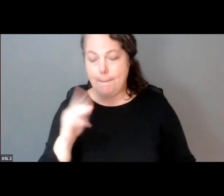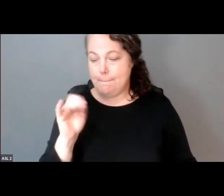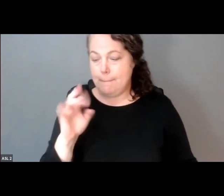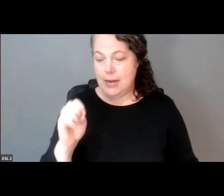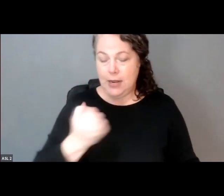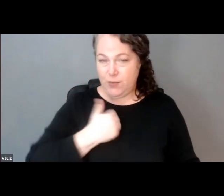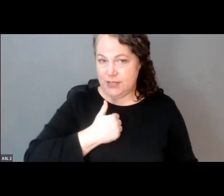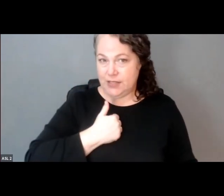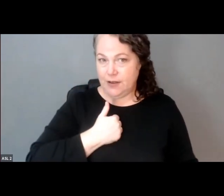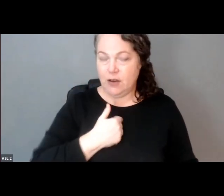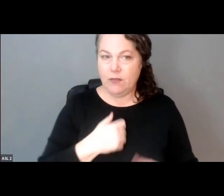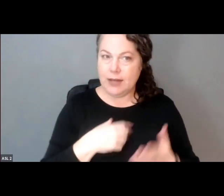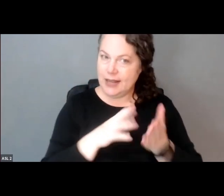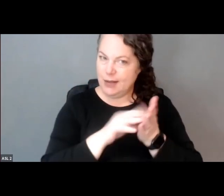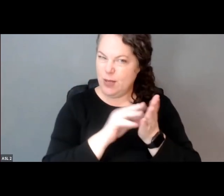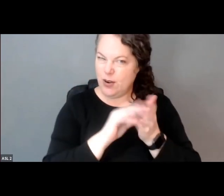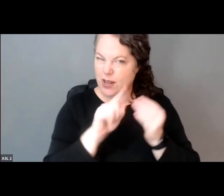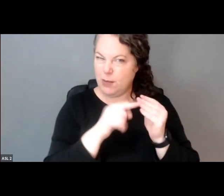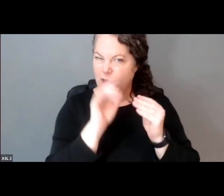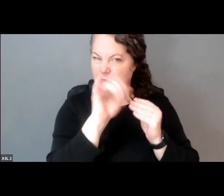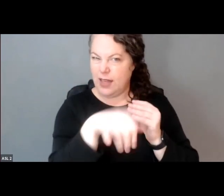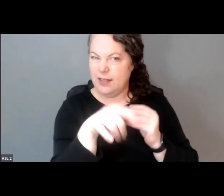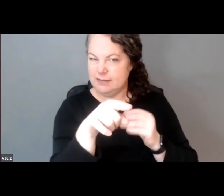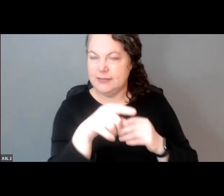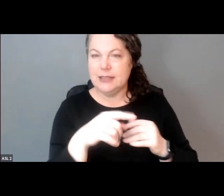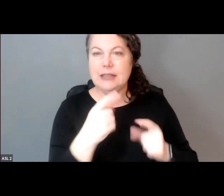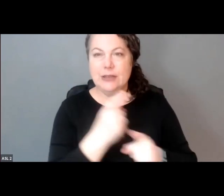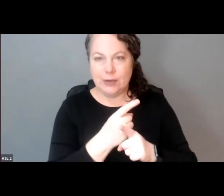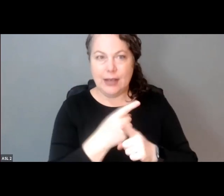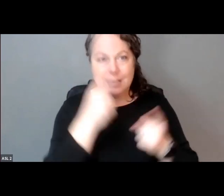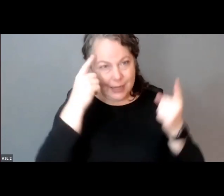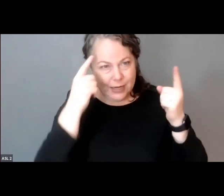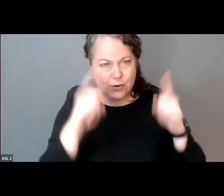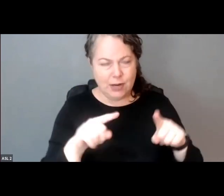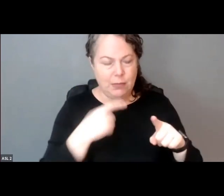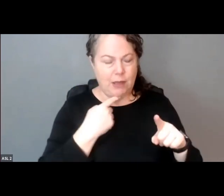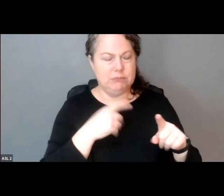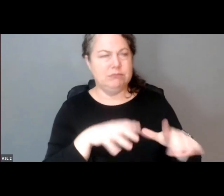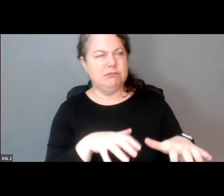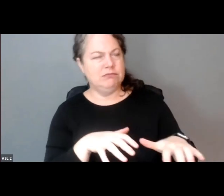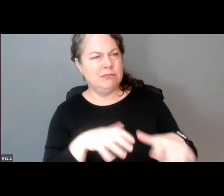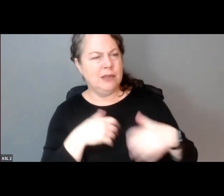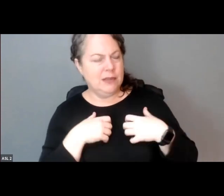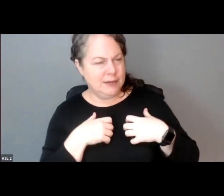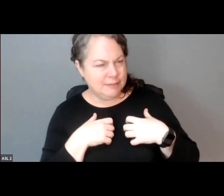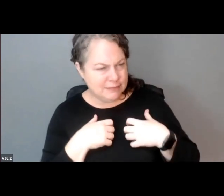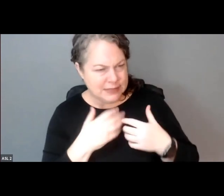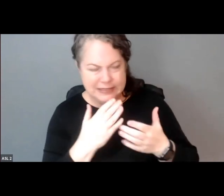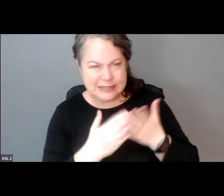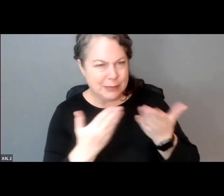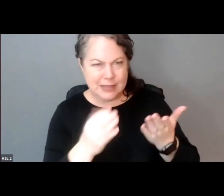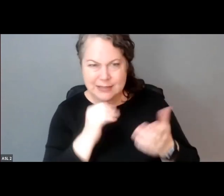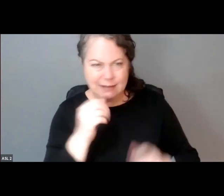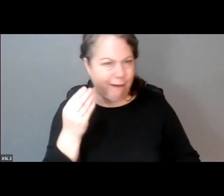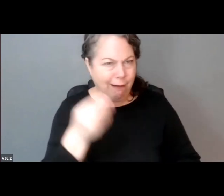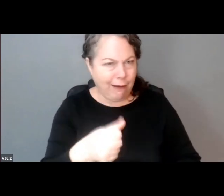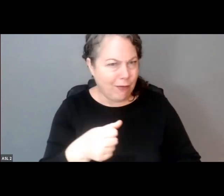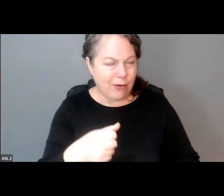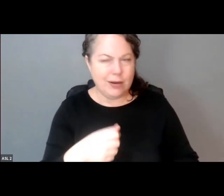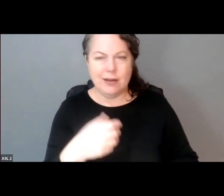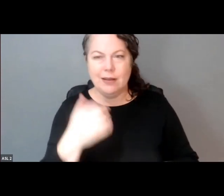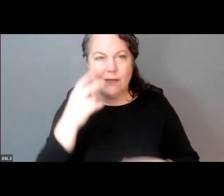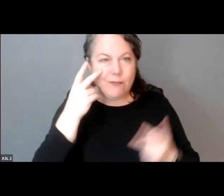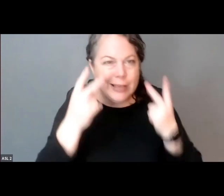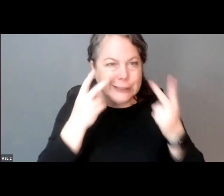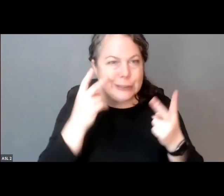I'm learning about some of those things that you talked about and do agree. I find it quite shocking that some things are not covered like vision and dental,